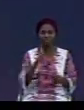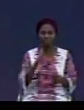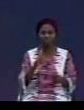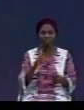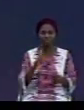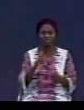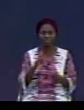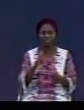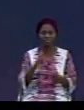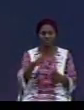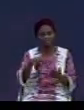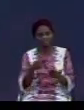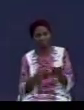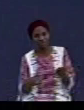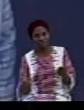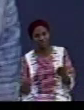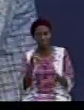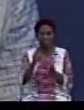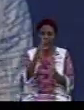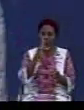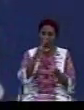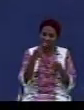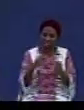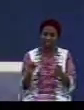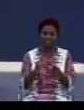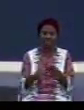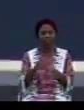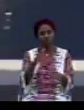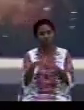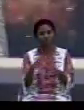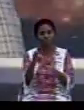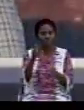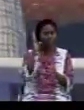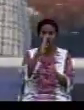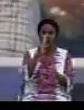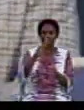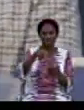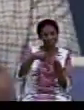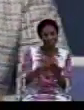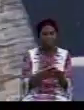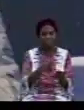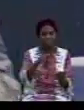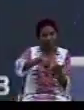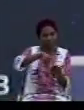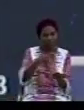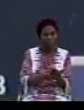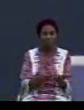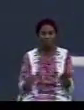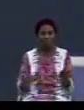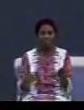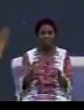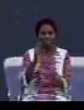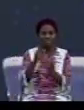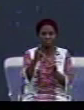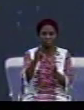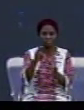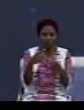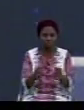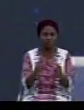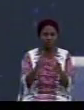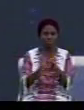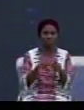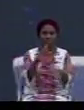walk. You will be falling if you try to walk. Walk in righteousness, walk in